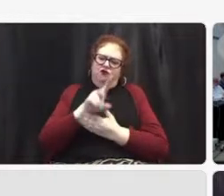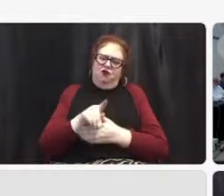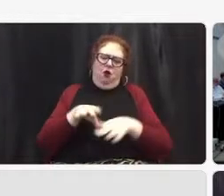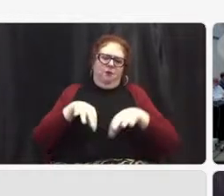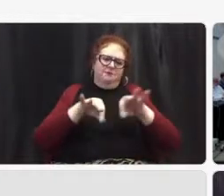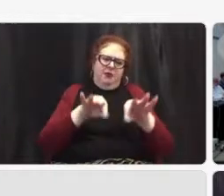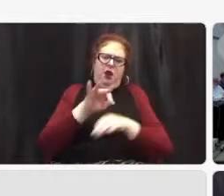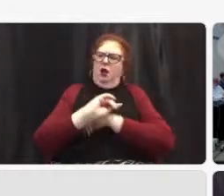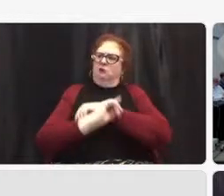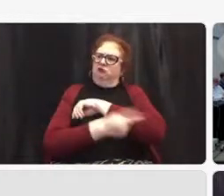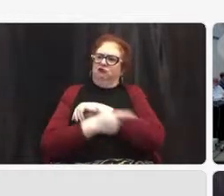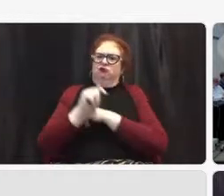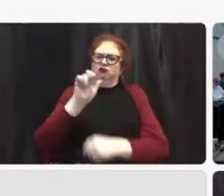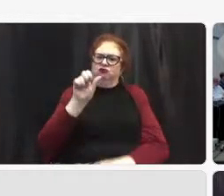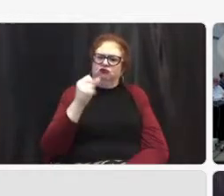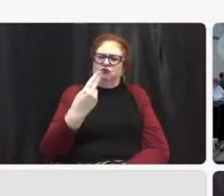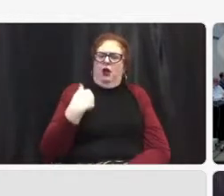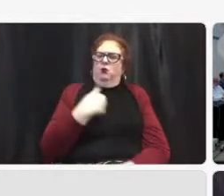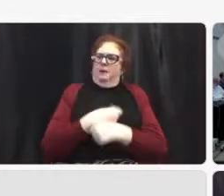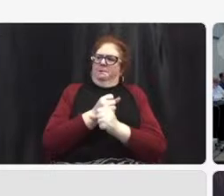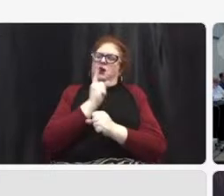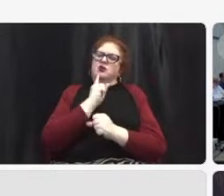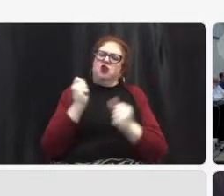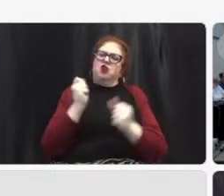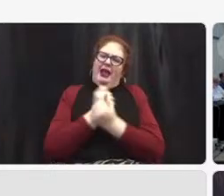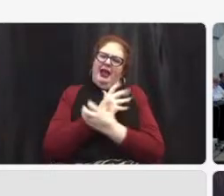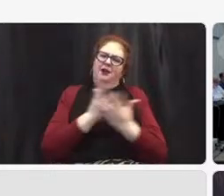that everything is in order for the guest.